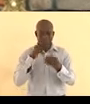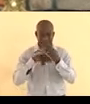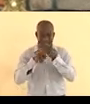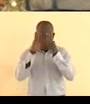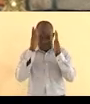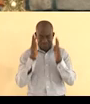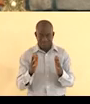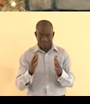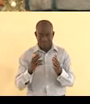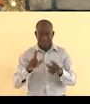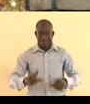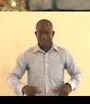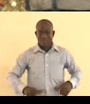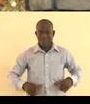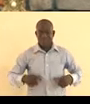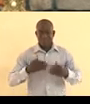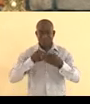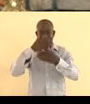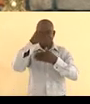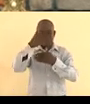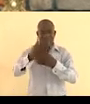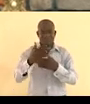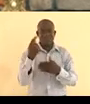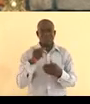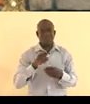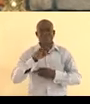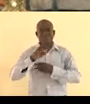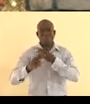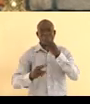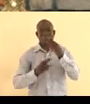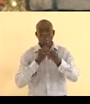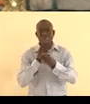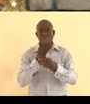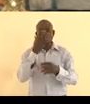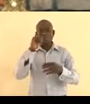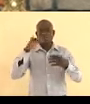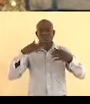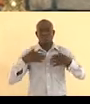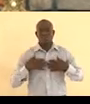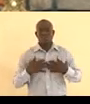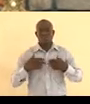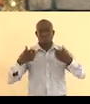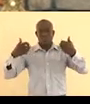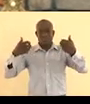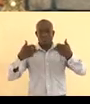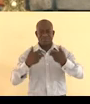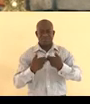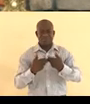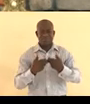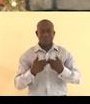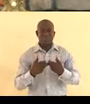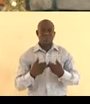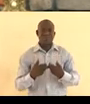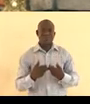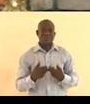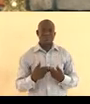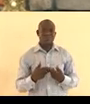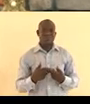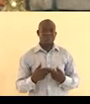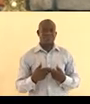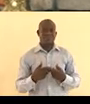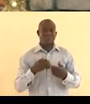prophets live beyond the mundane. They have a connection